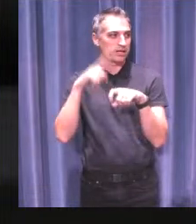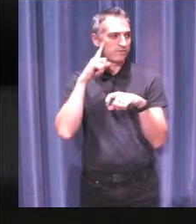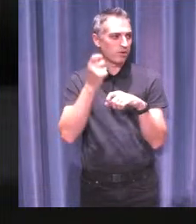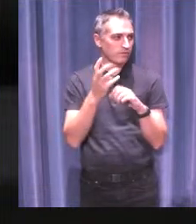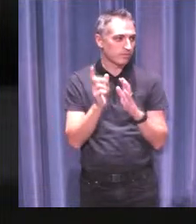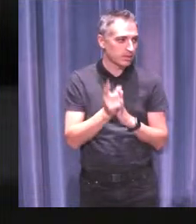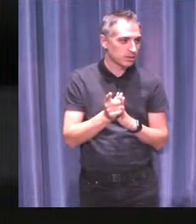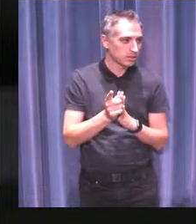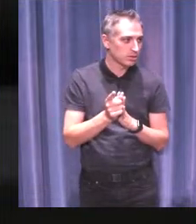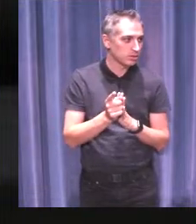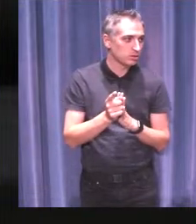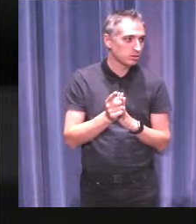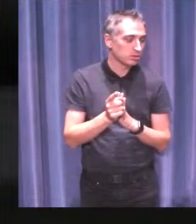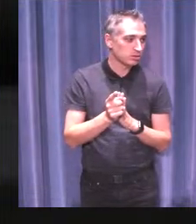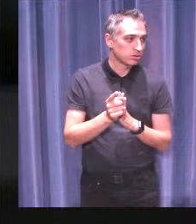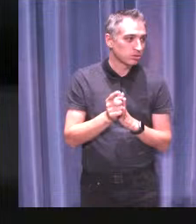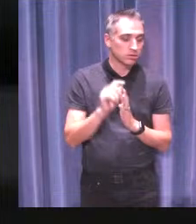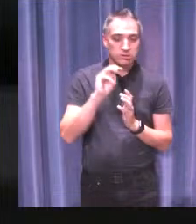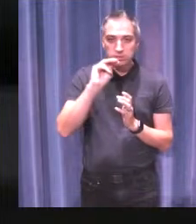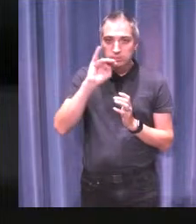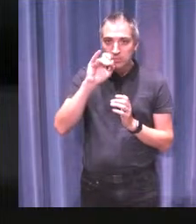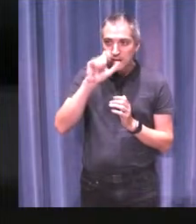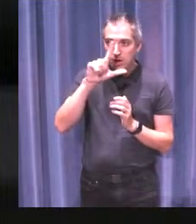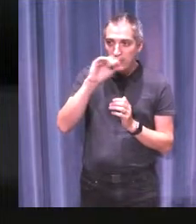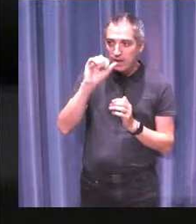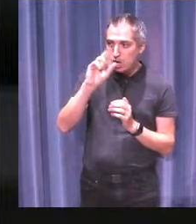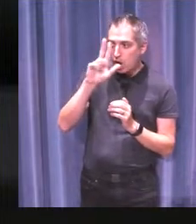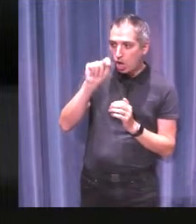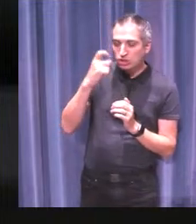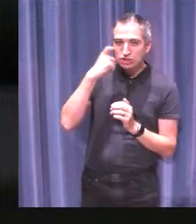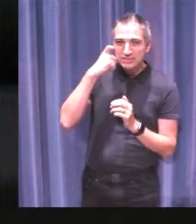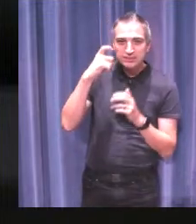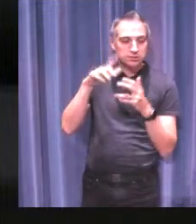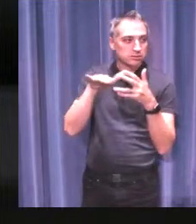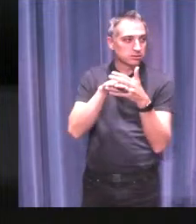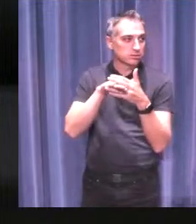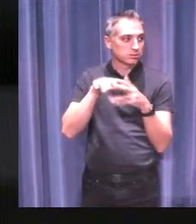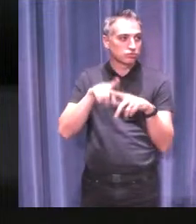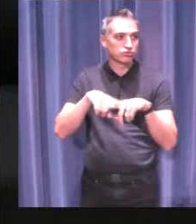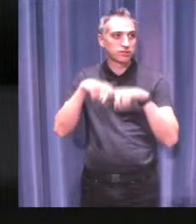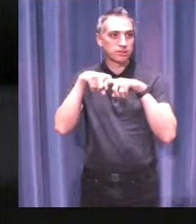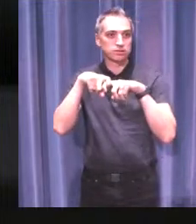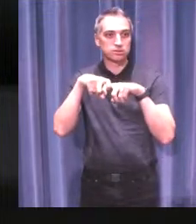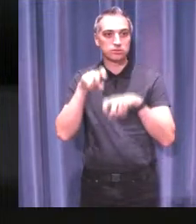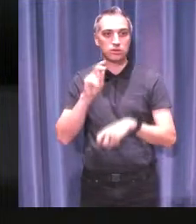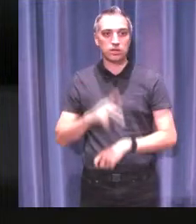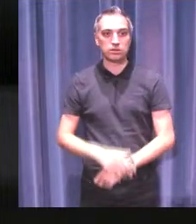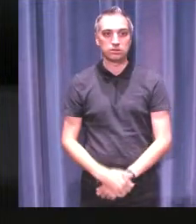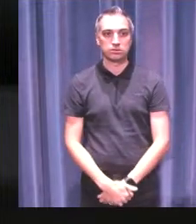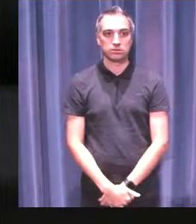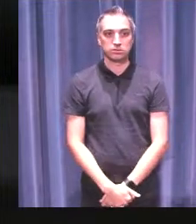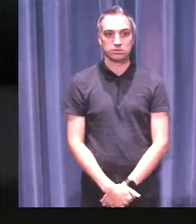I'm sorry? Michael and Art just took a recess, so. Okay.